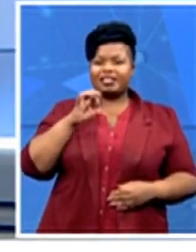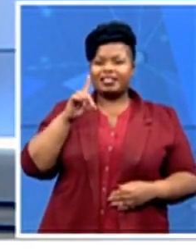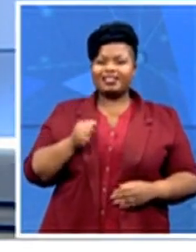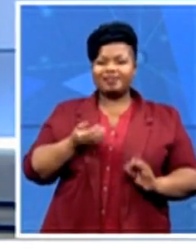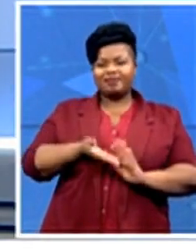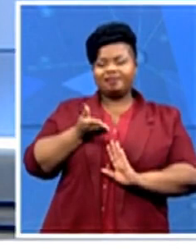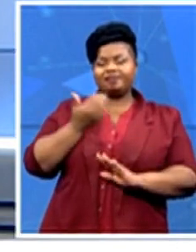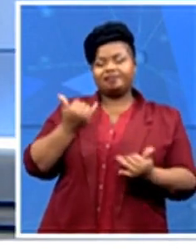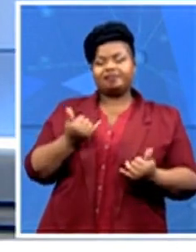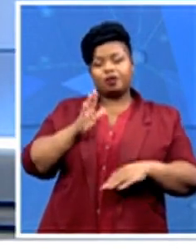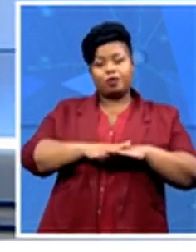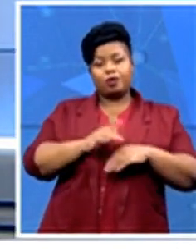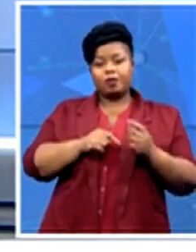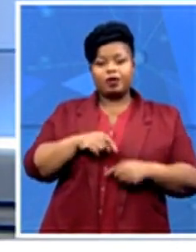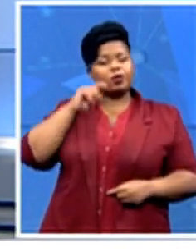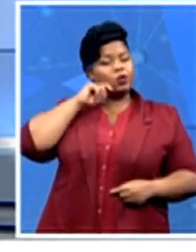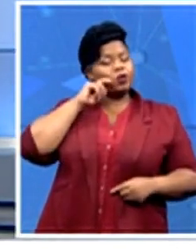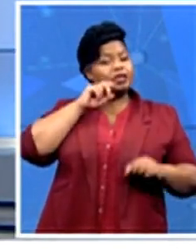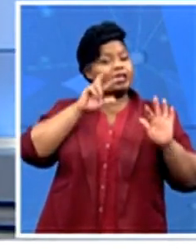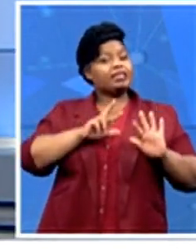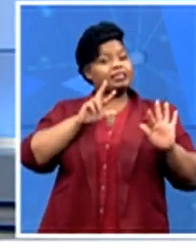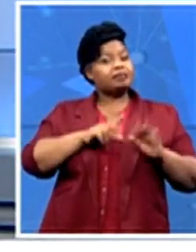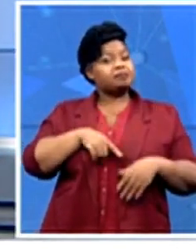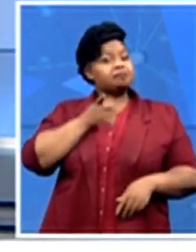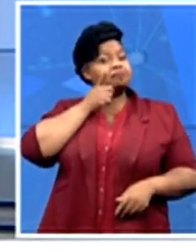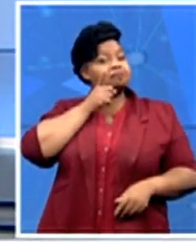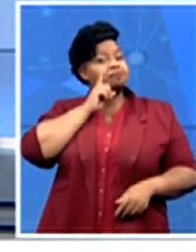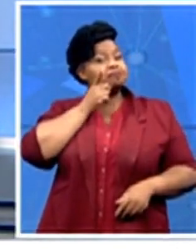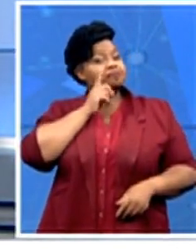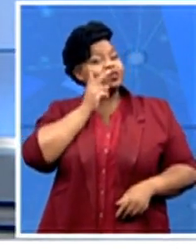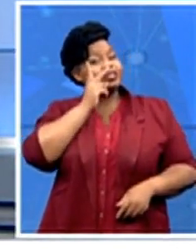18-year-old watch to see if they'll be coming out to come and vaccinate.